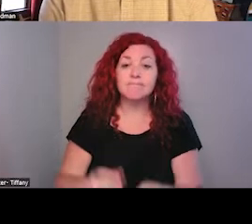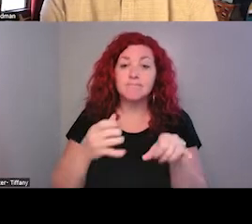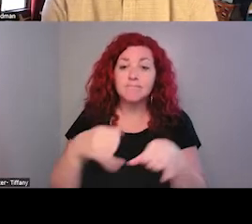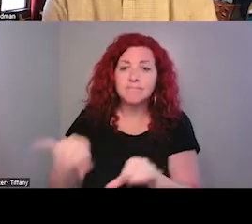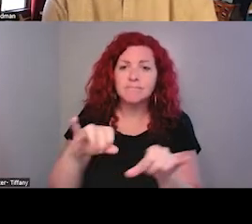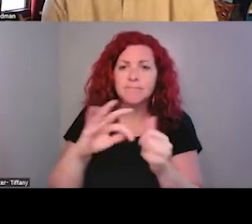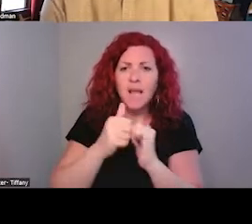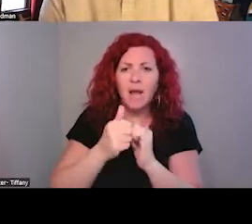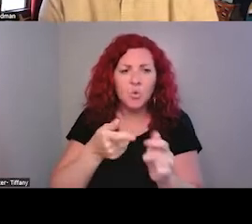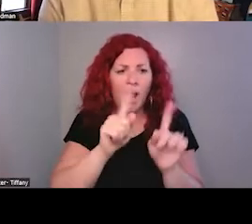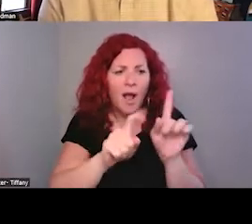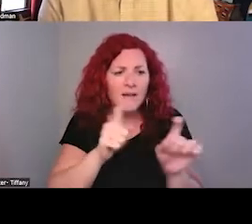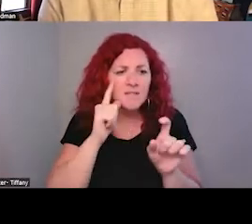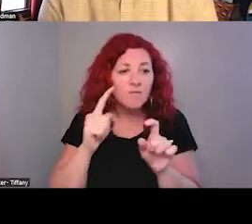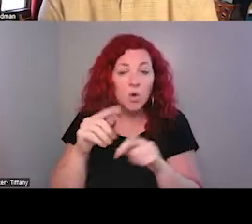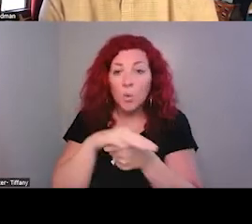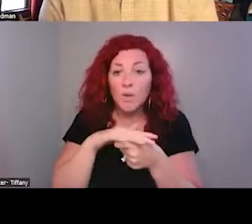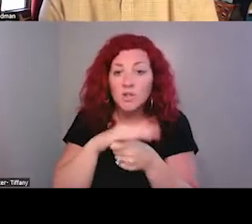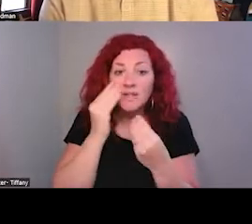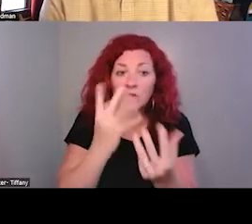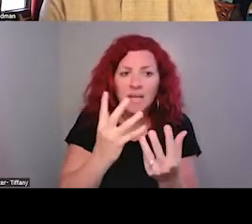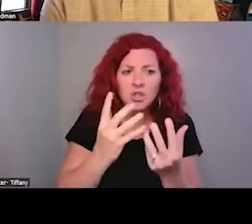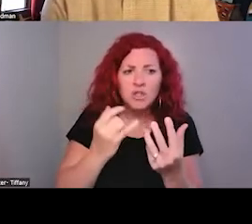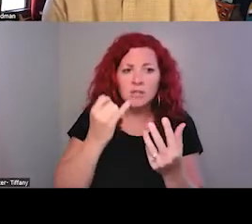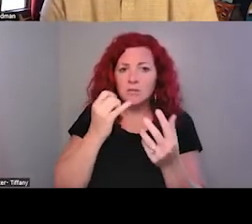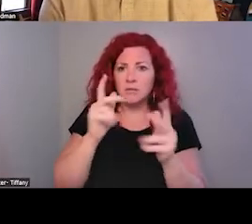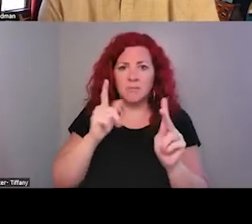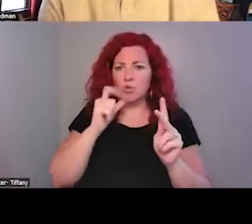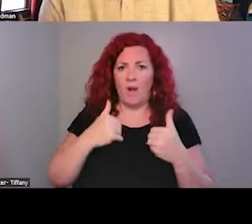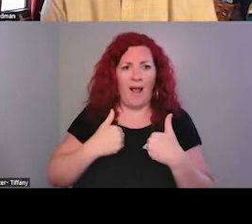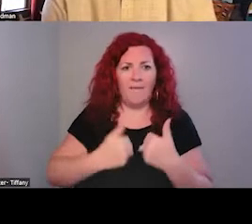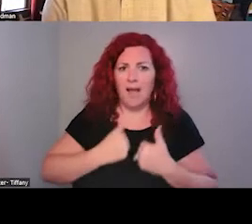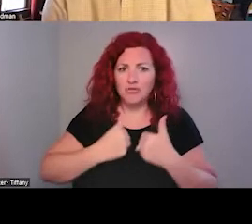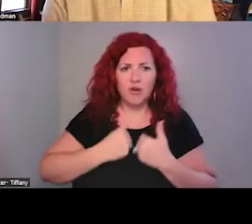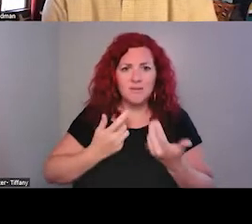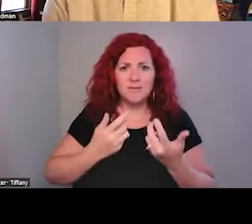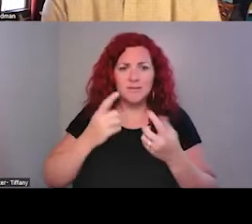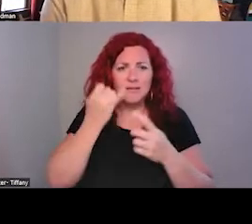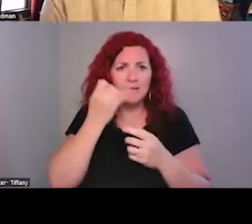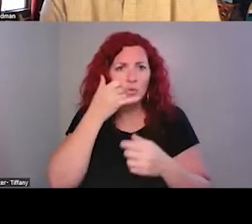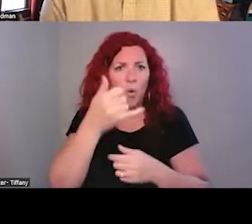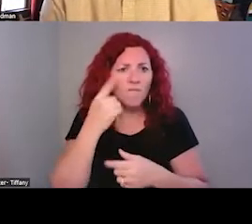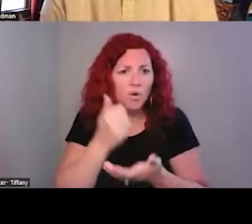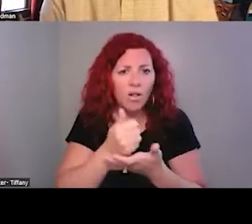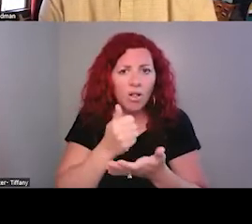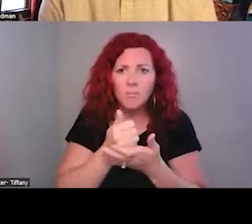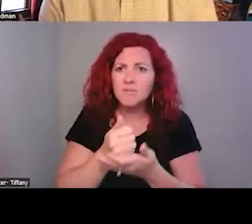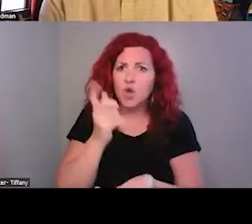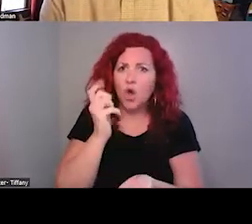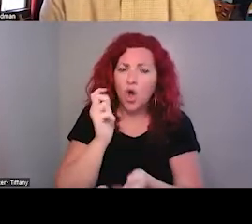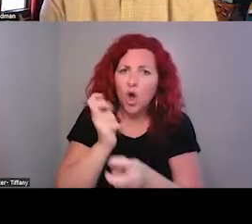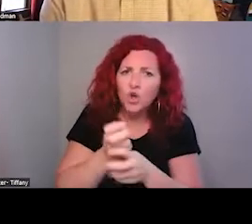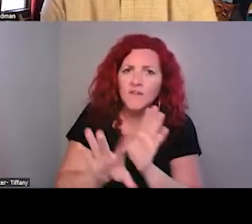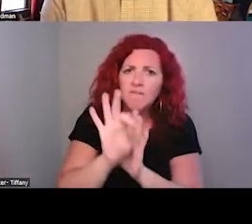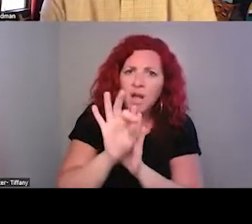from people who do not have an address and are calling for help. Sometimes it's hard to find folks who are experiencing homelessness, as I described. Even the street crisis